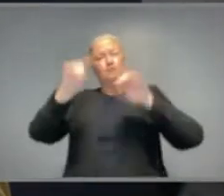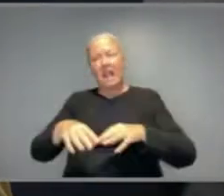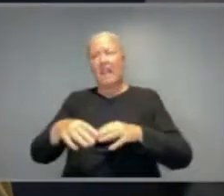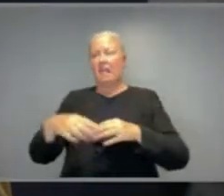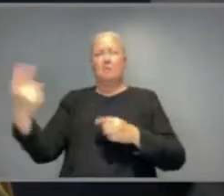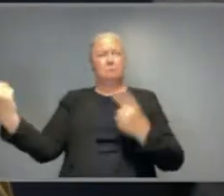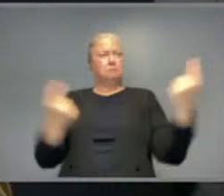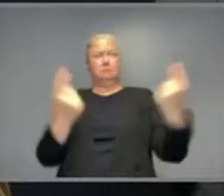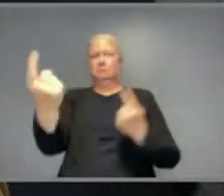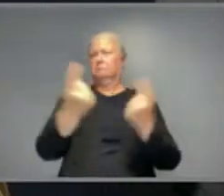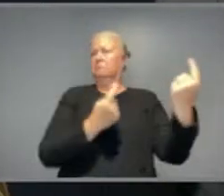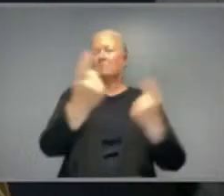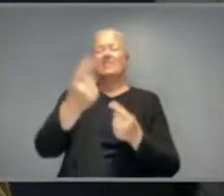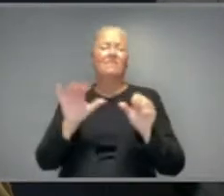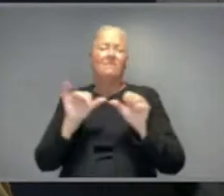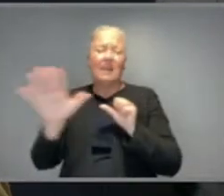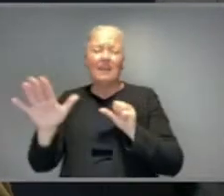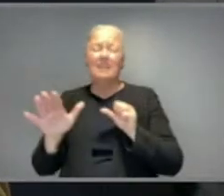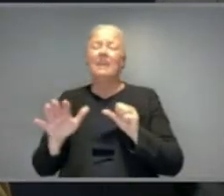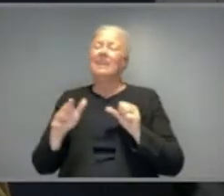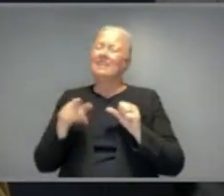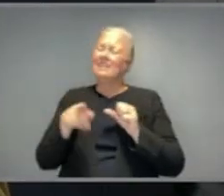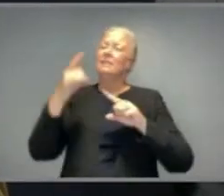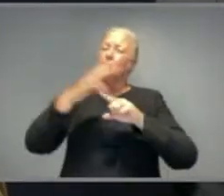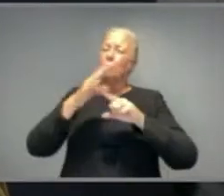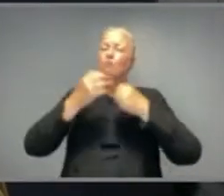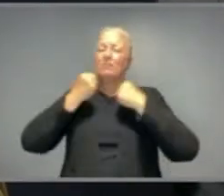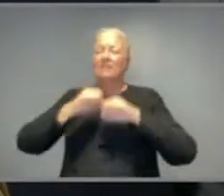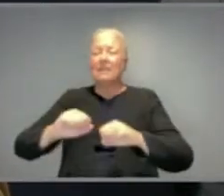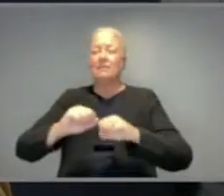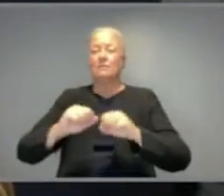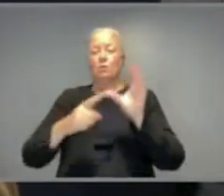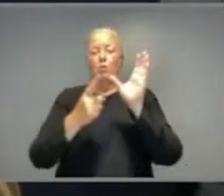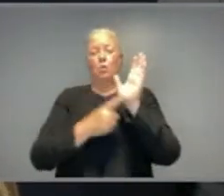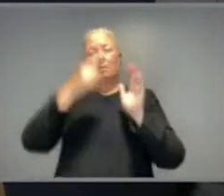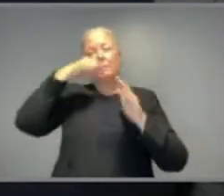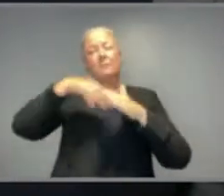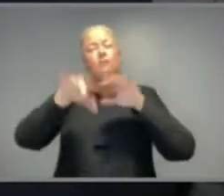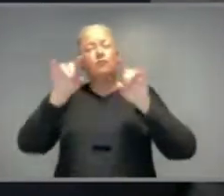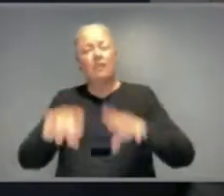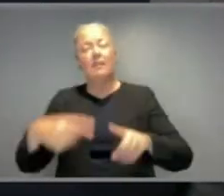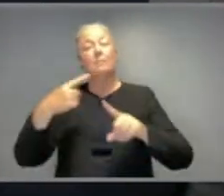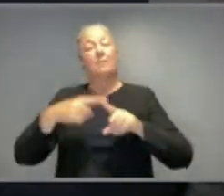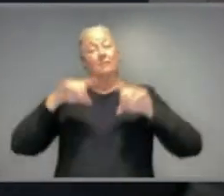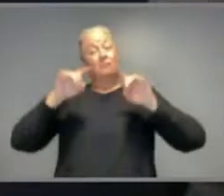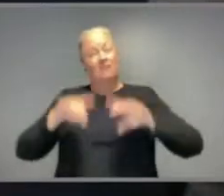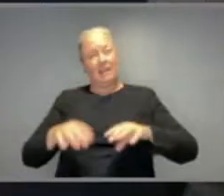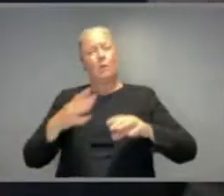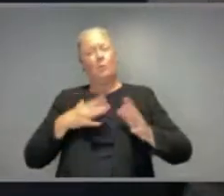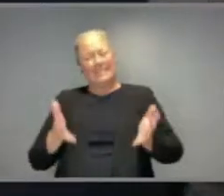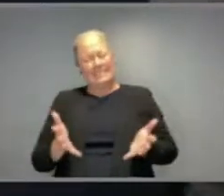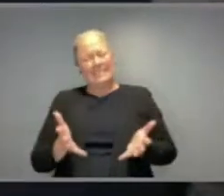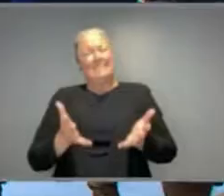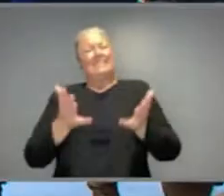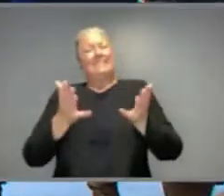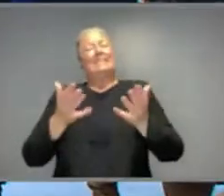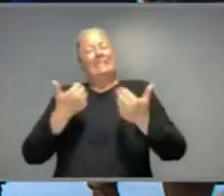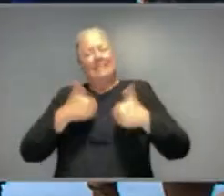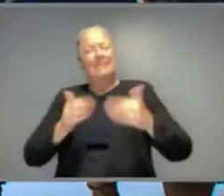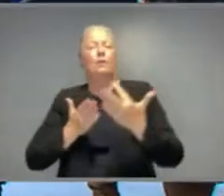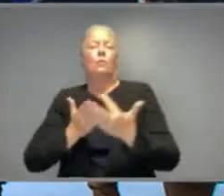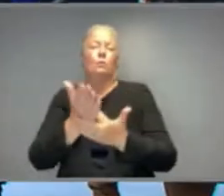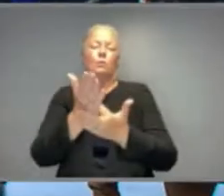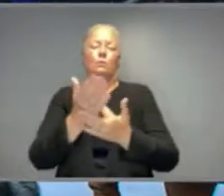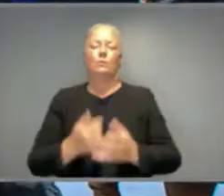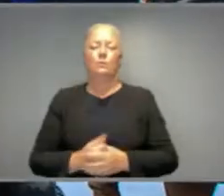It's important for the protection of all people in Australia. It's important for the nation to build the resilience we need going forward. Okay, over the